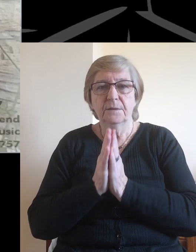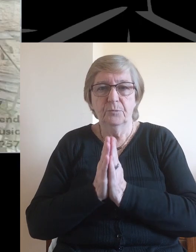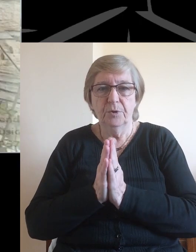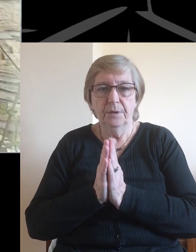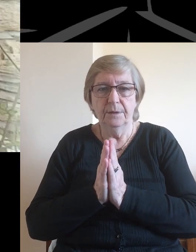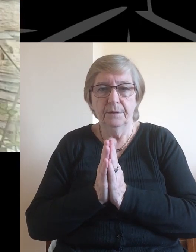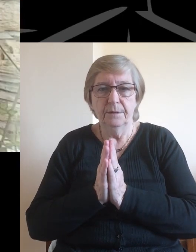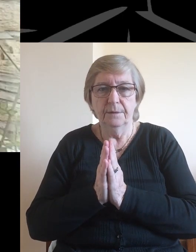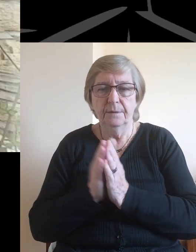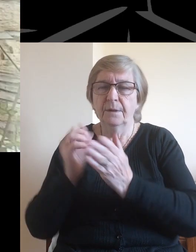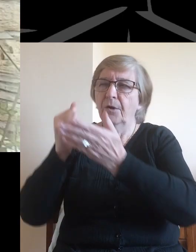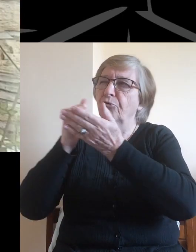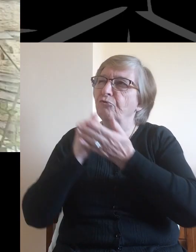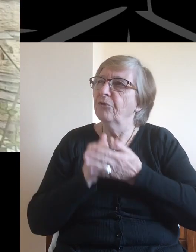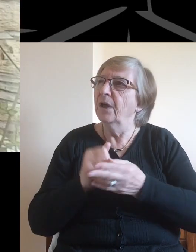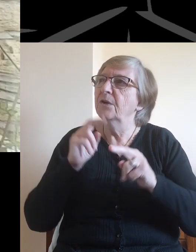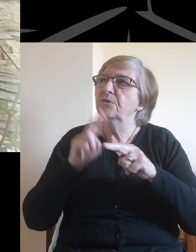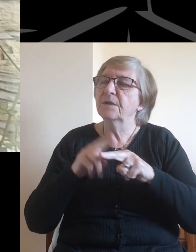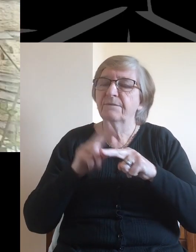Let us pray.